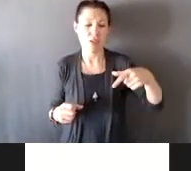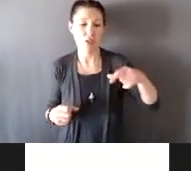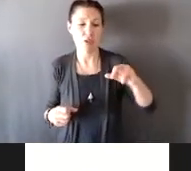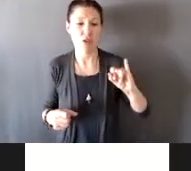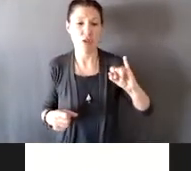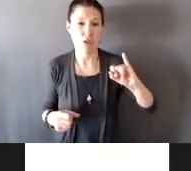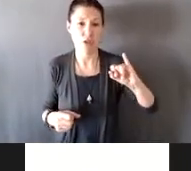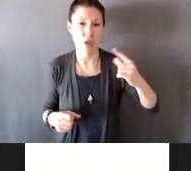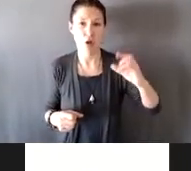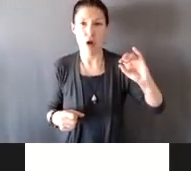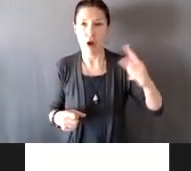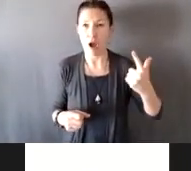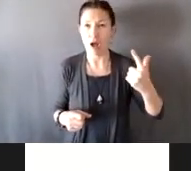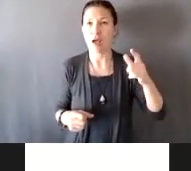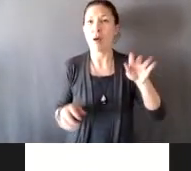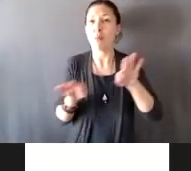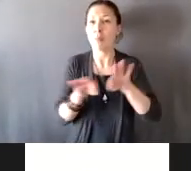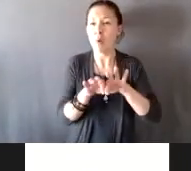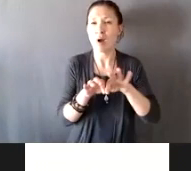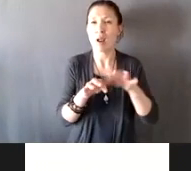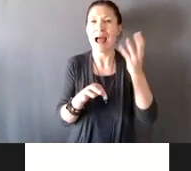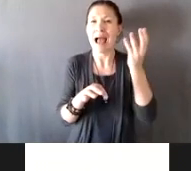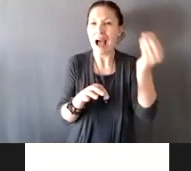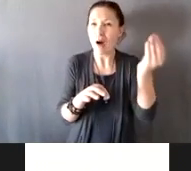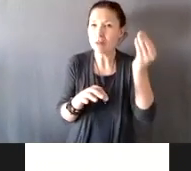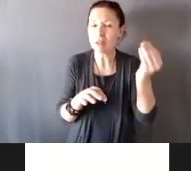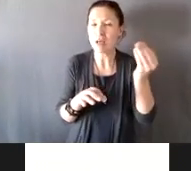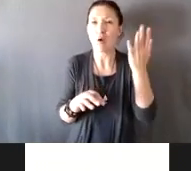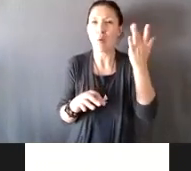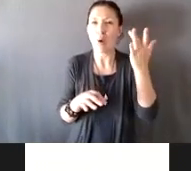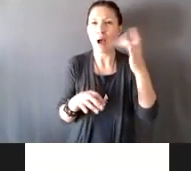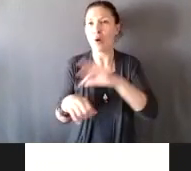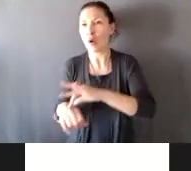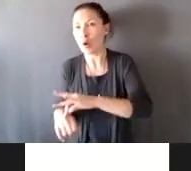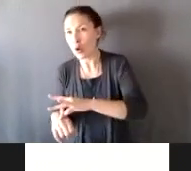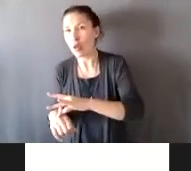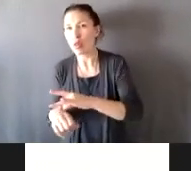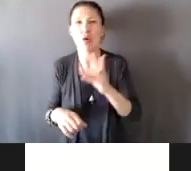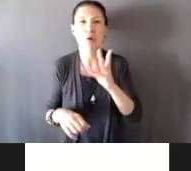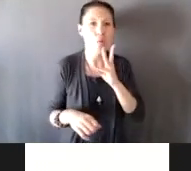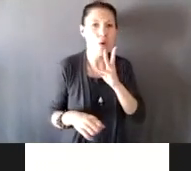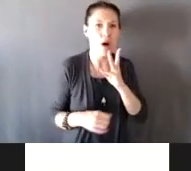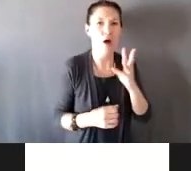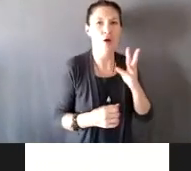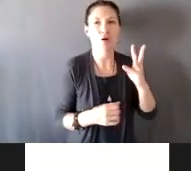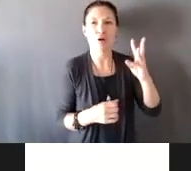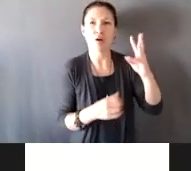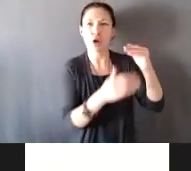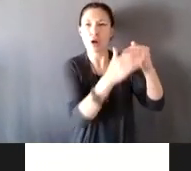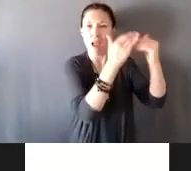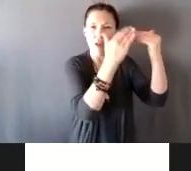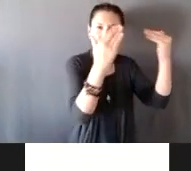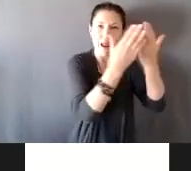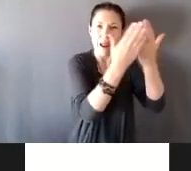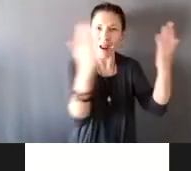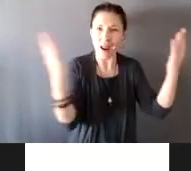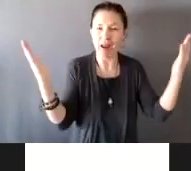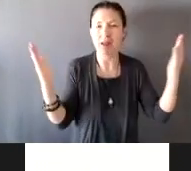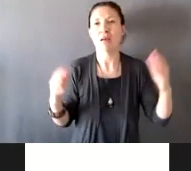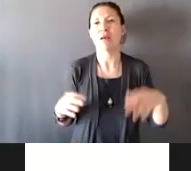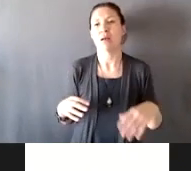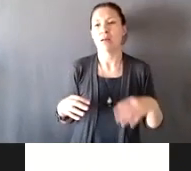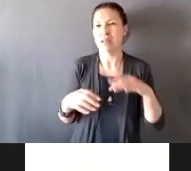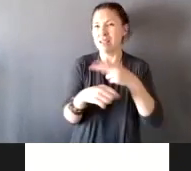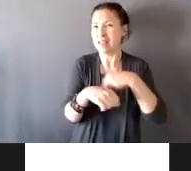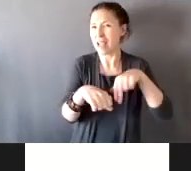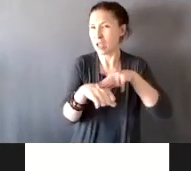you can engage with the elements of nature. So hopefully there are teachers who are still able to practice outside. I also know that I'm